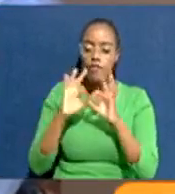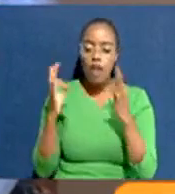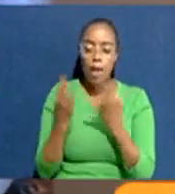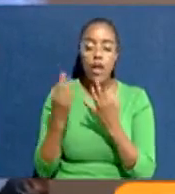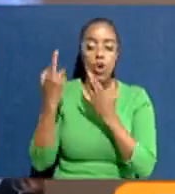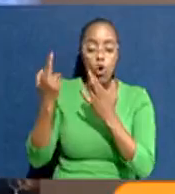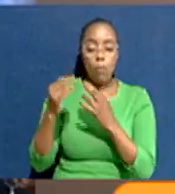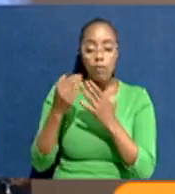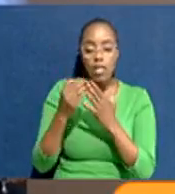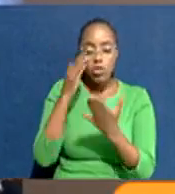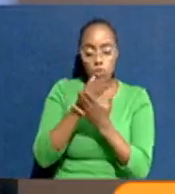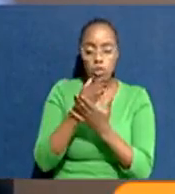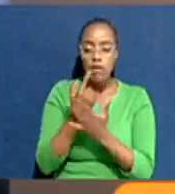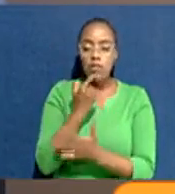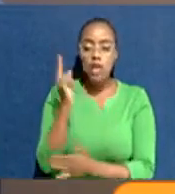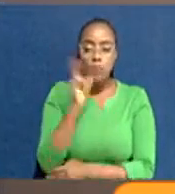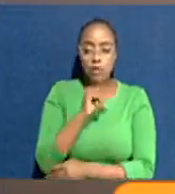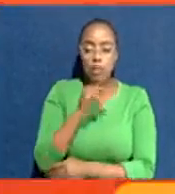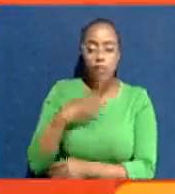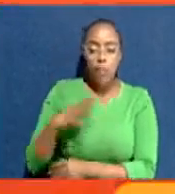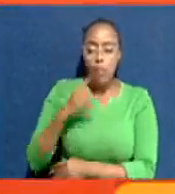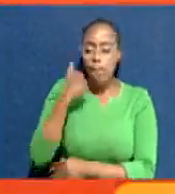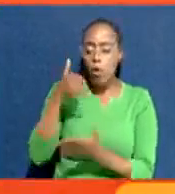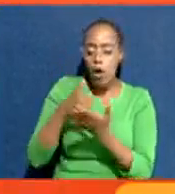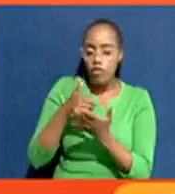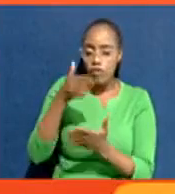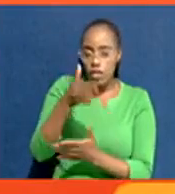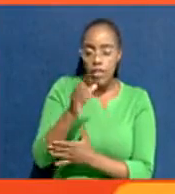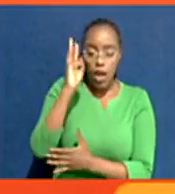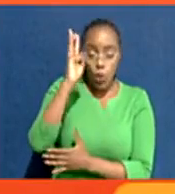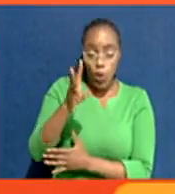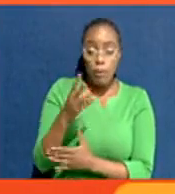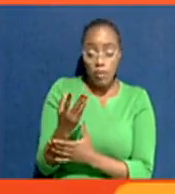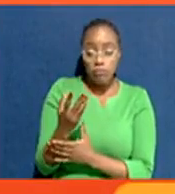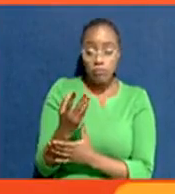that the truth will be revealed and those found to have been involved will face the law.